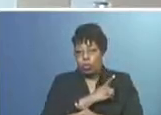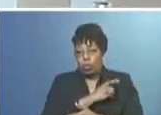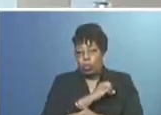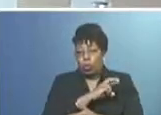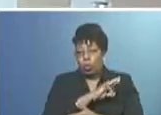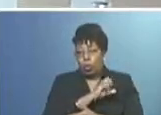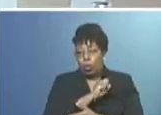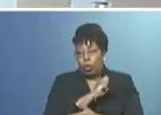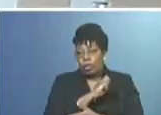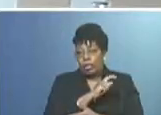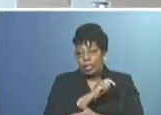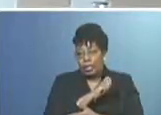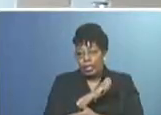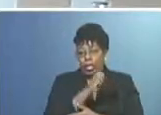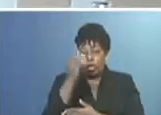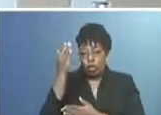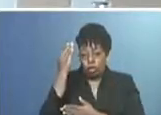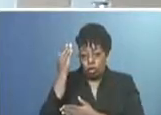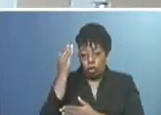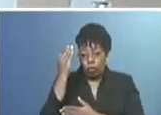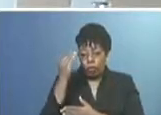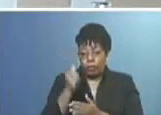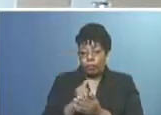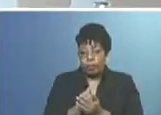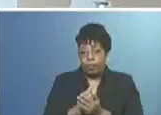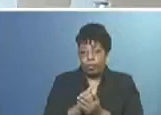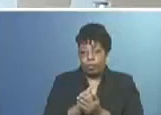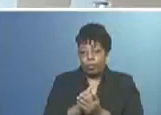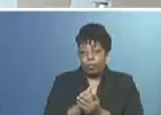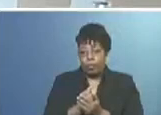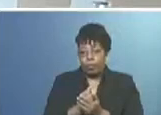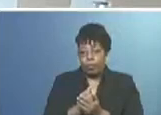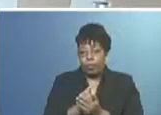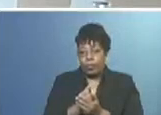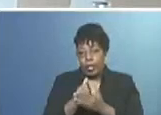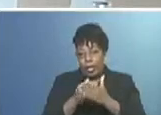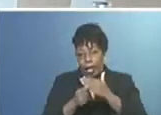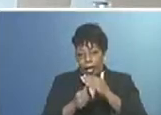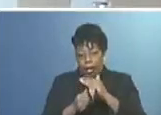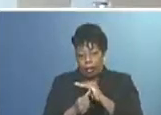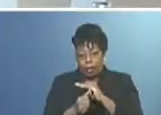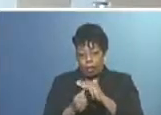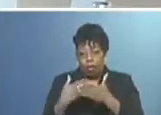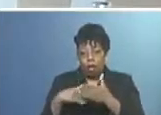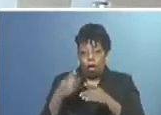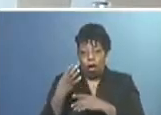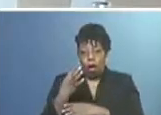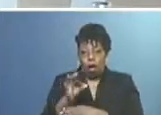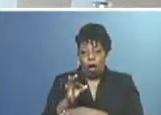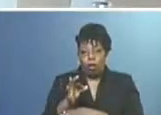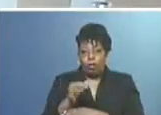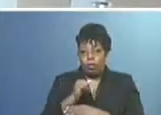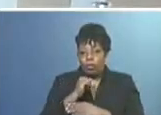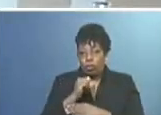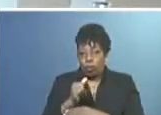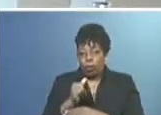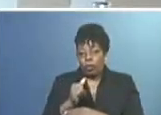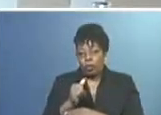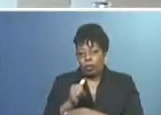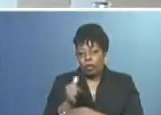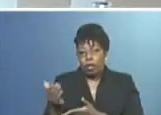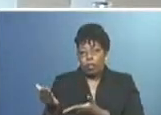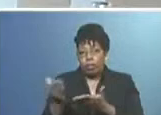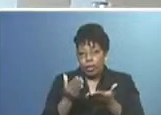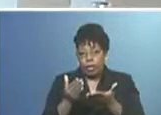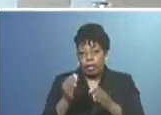and intentionally fabricated the contents of her affidavit with the objective of demeaning the judge and bringing the court